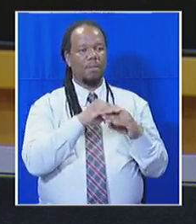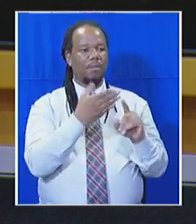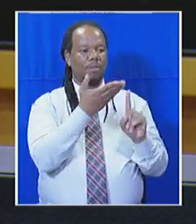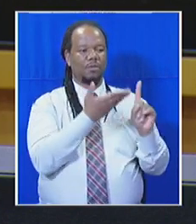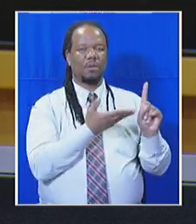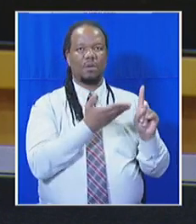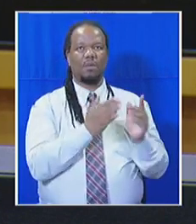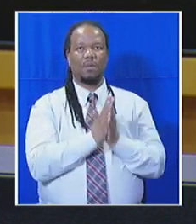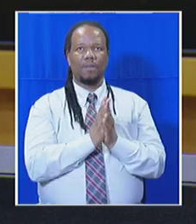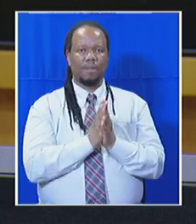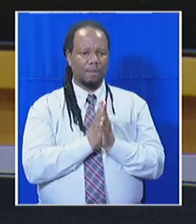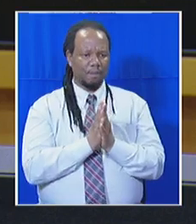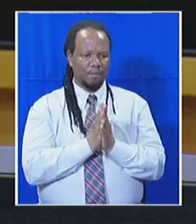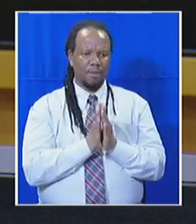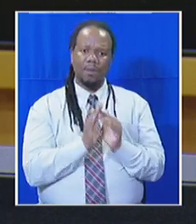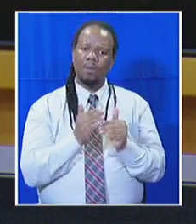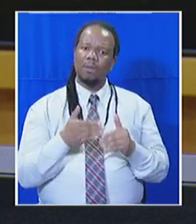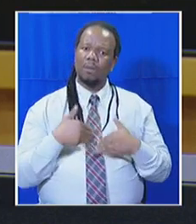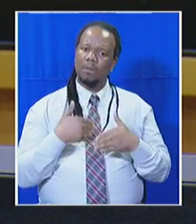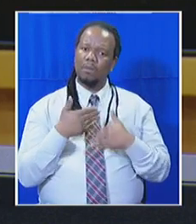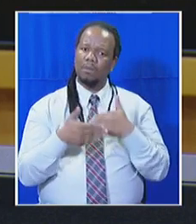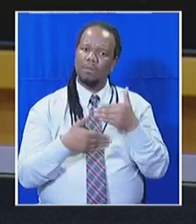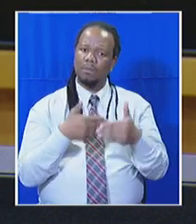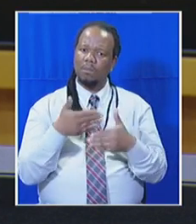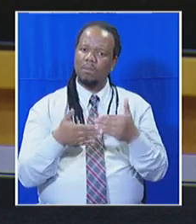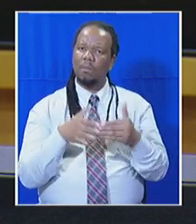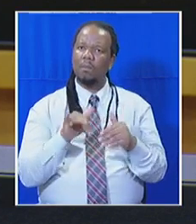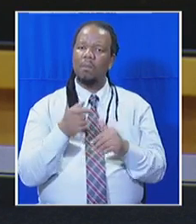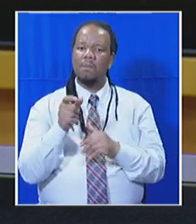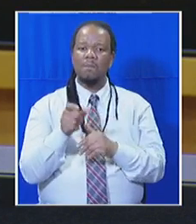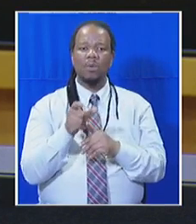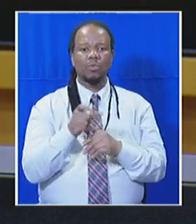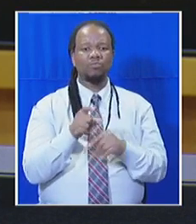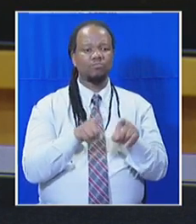We are very happy with the progress Eminent Persons Group have made,